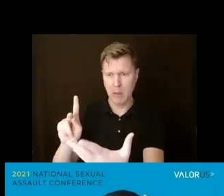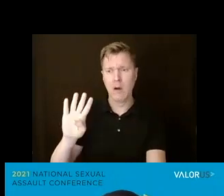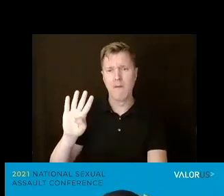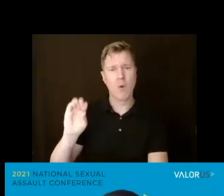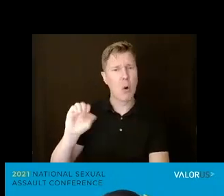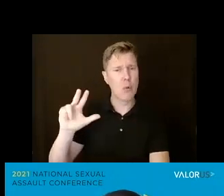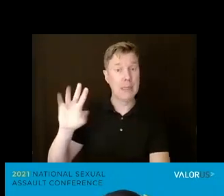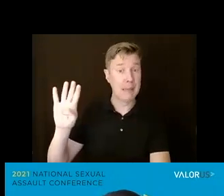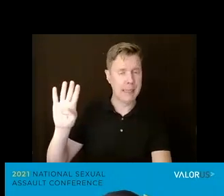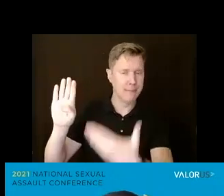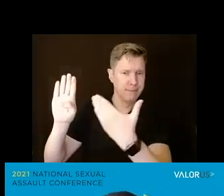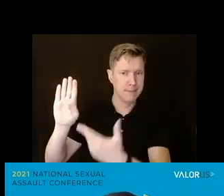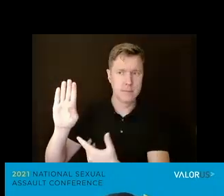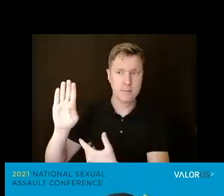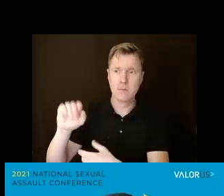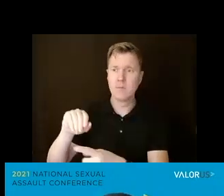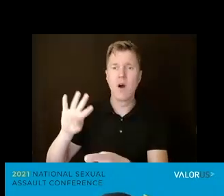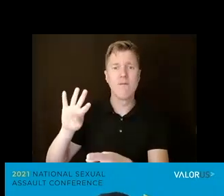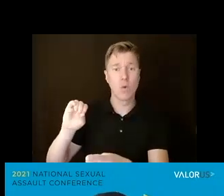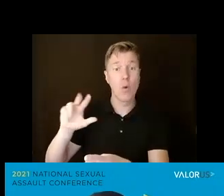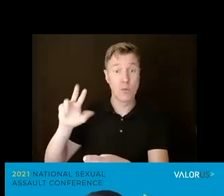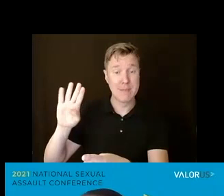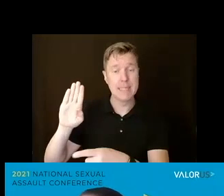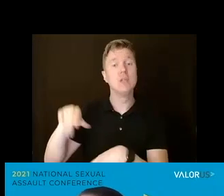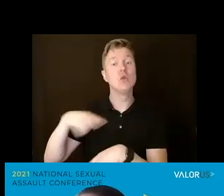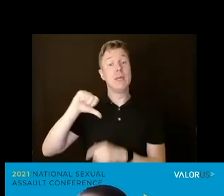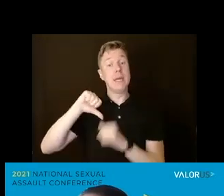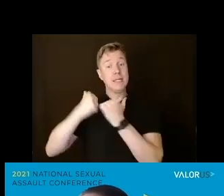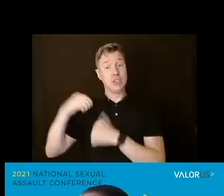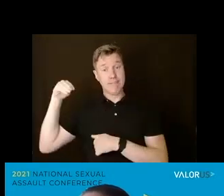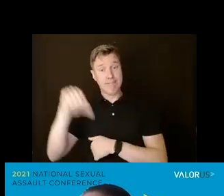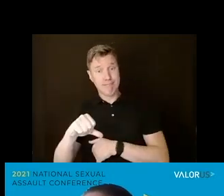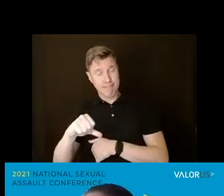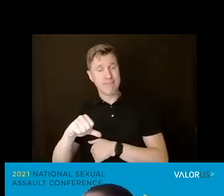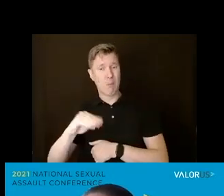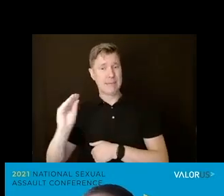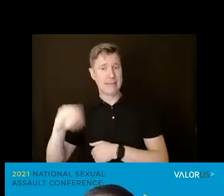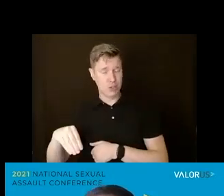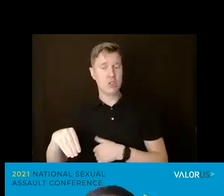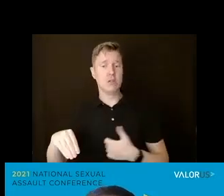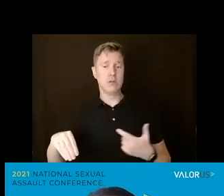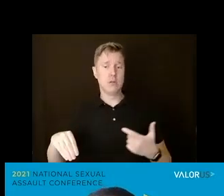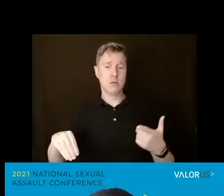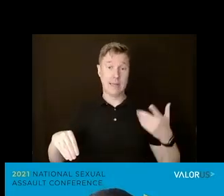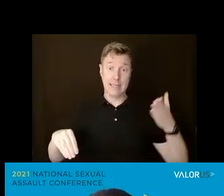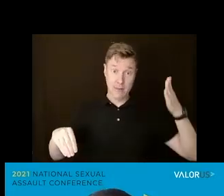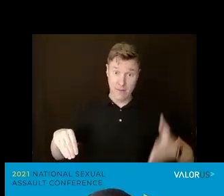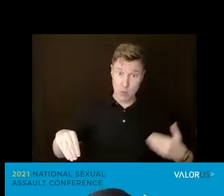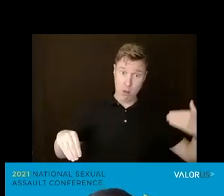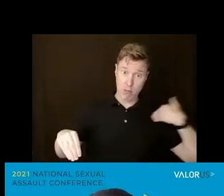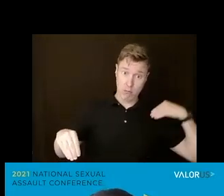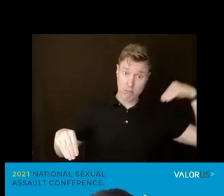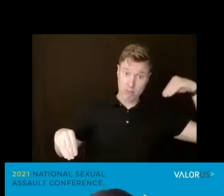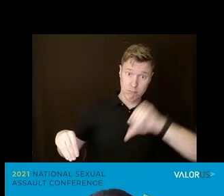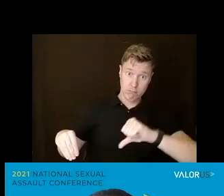403Bs, something like that, where the agency pays in a percentage and individuals can choose to